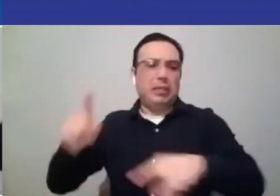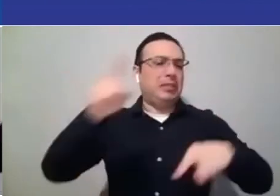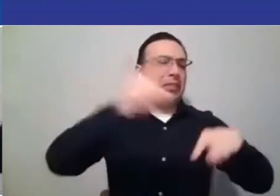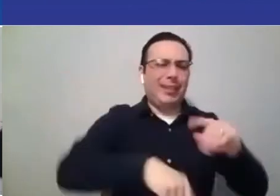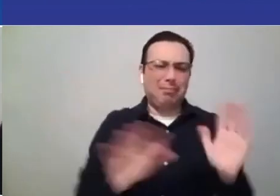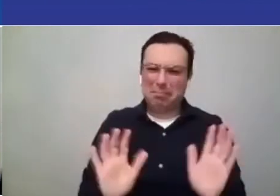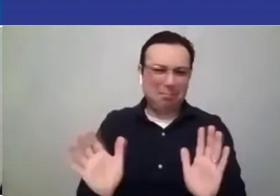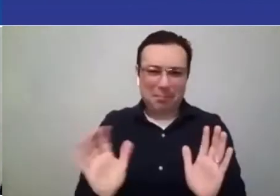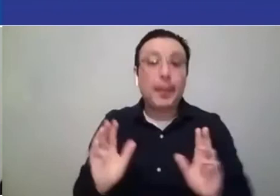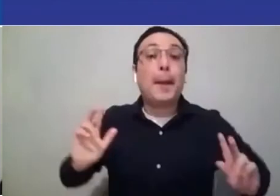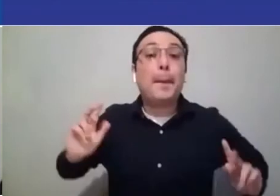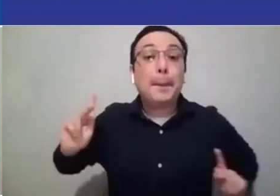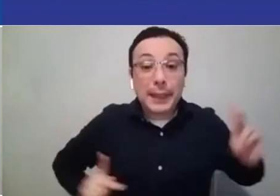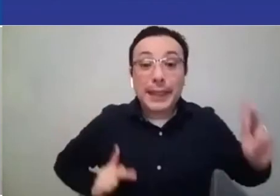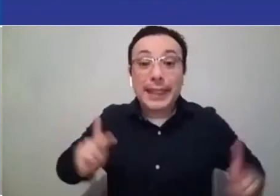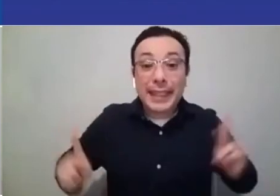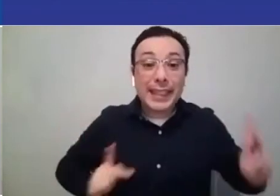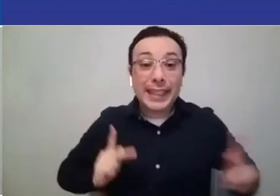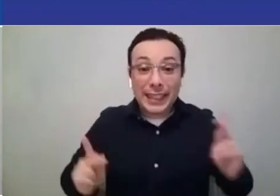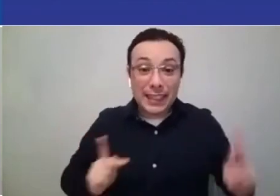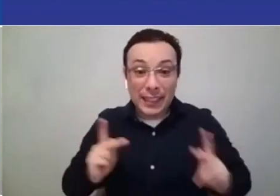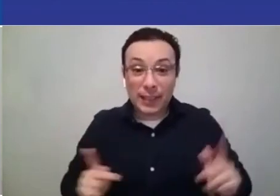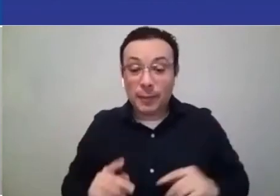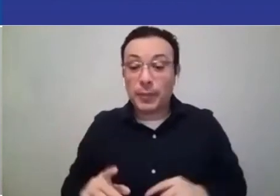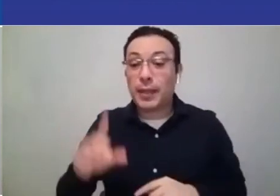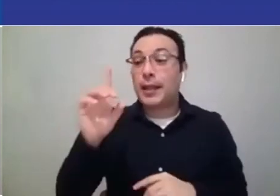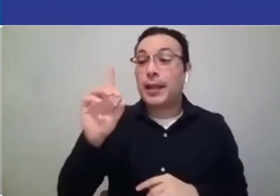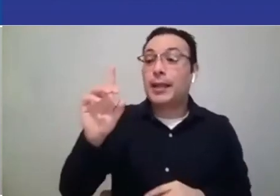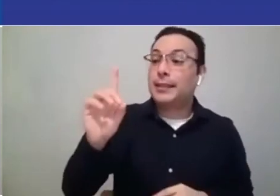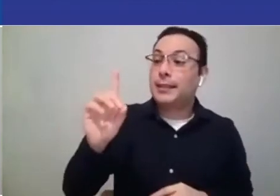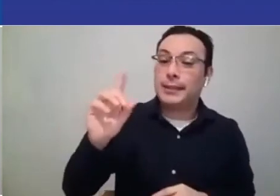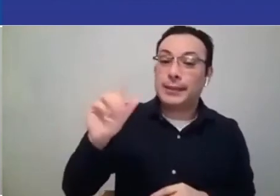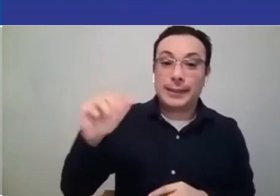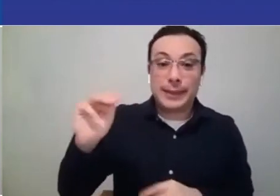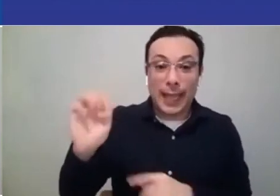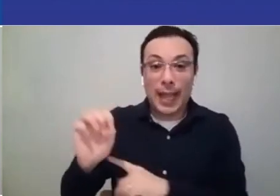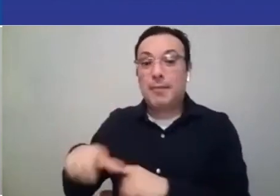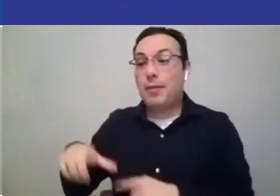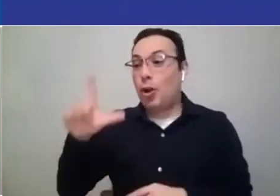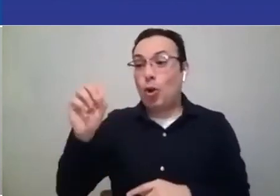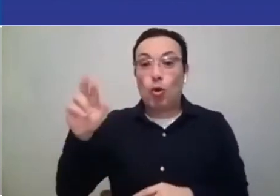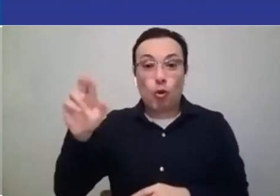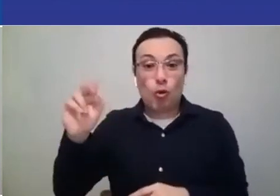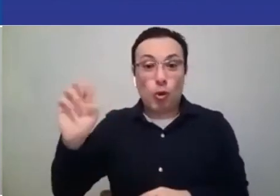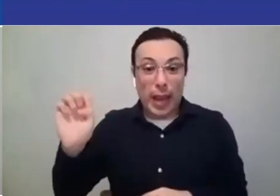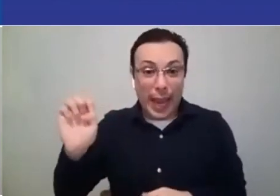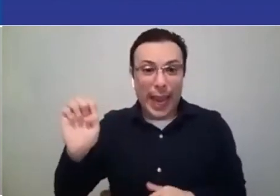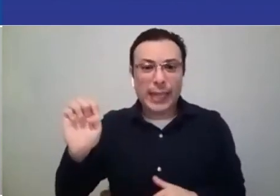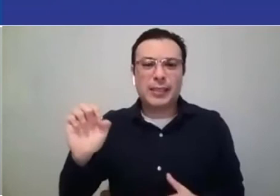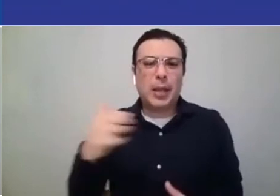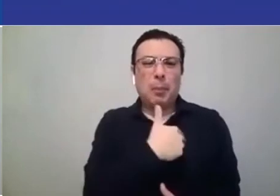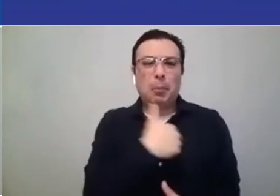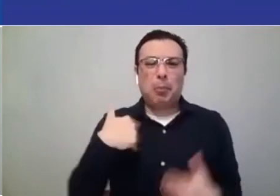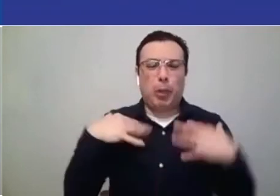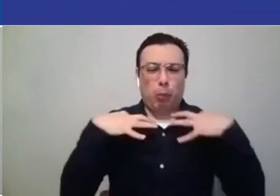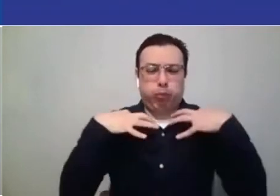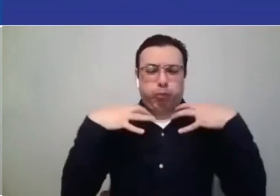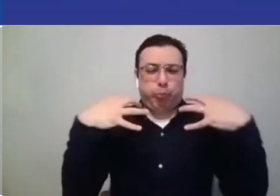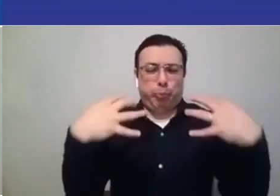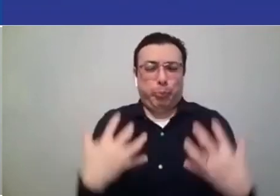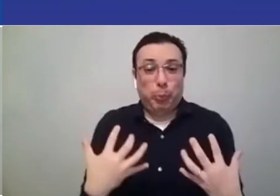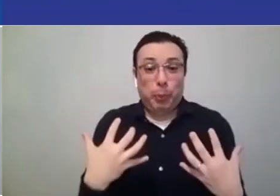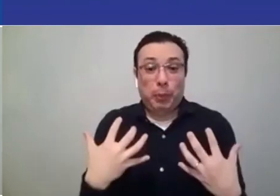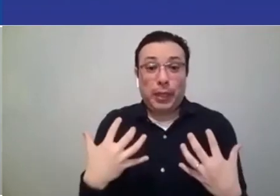to the folk, the people, these practitioners who are there. The Dame Lorraine with huge breasts